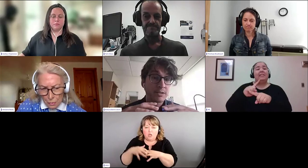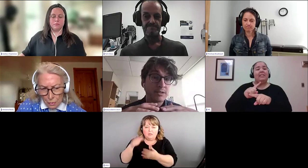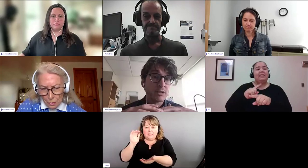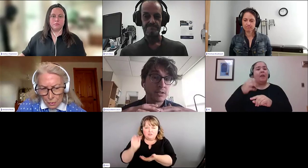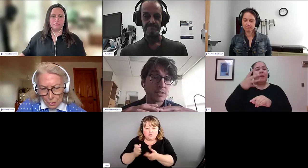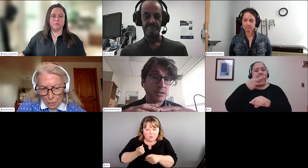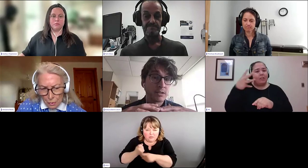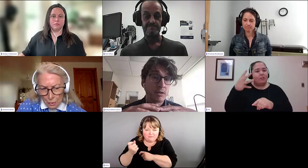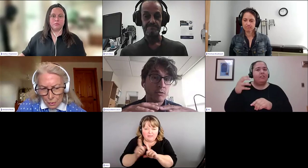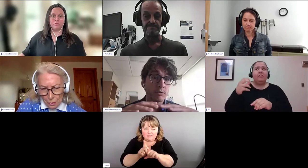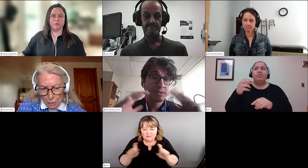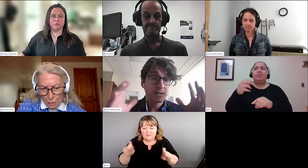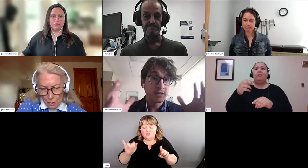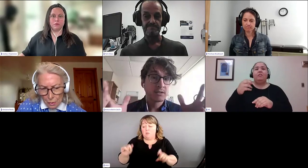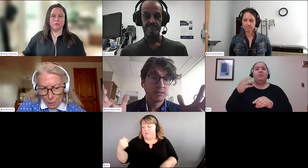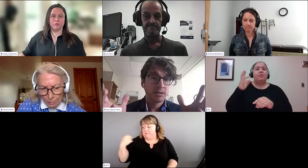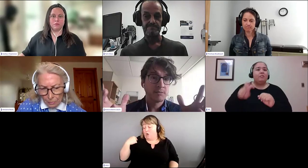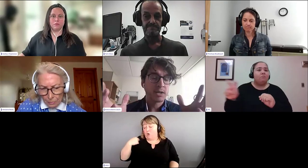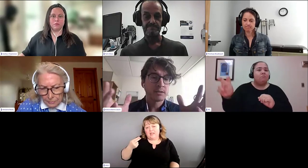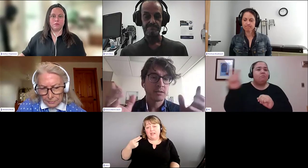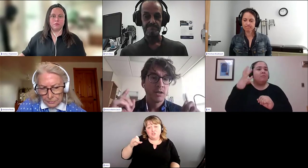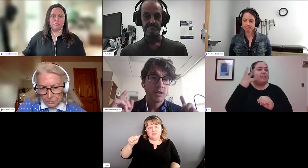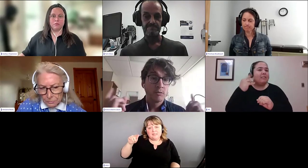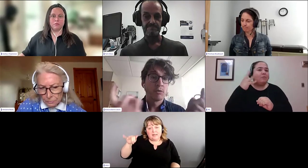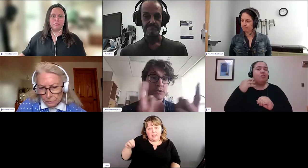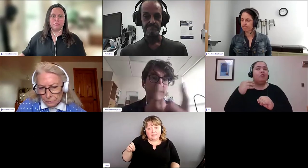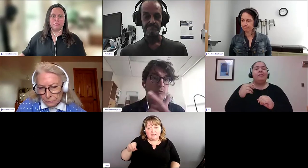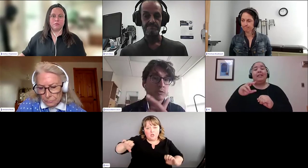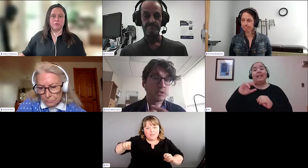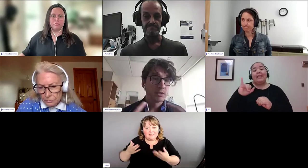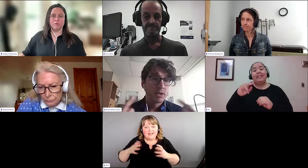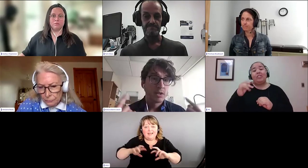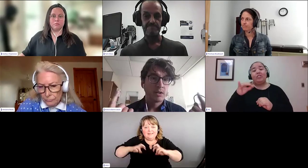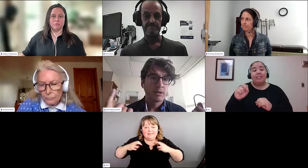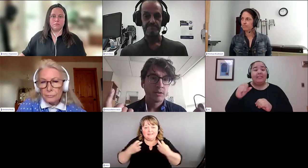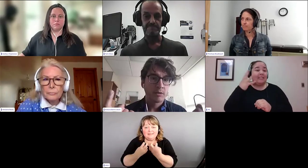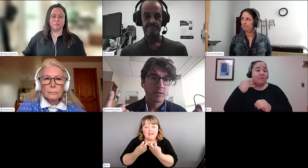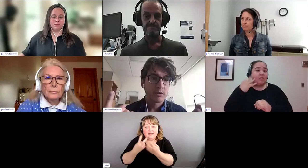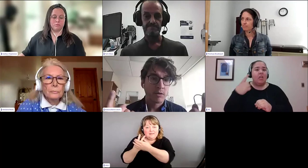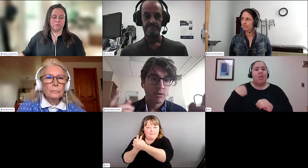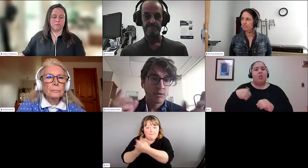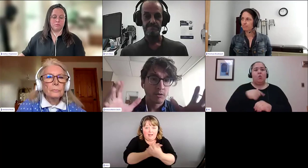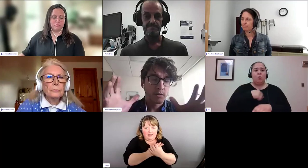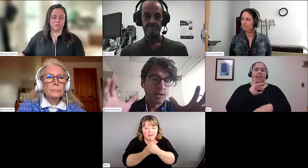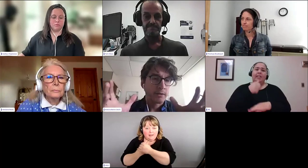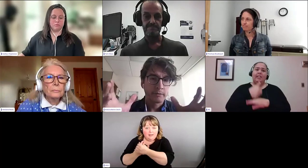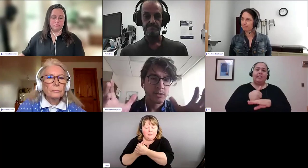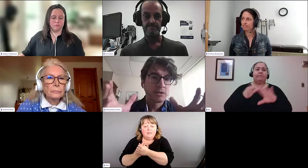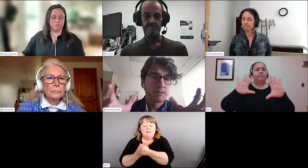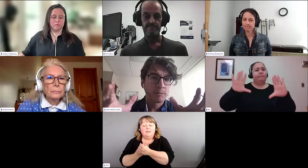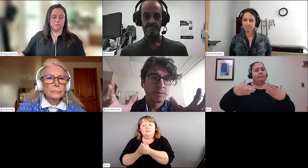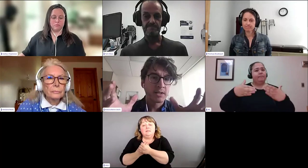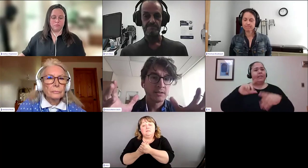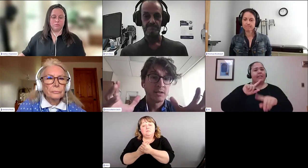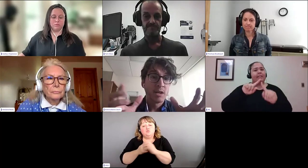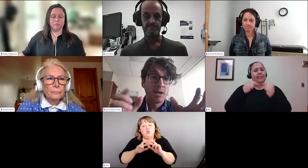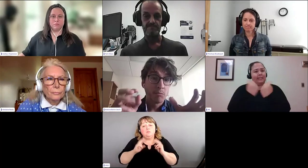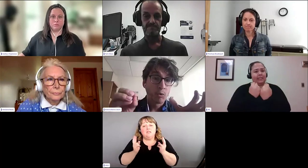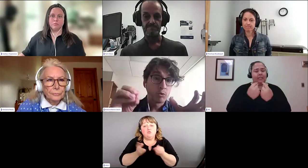migration experience, indigenous experience. And recently, Ghislaine created a circle of peers where we